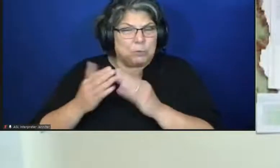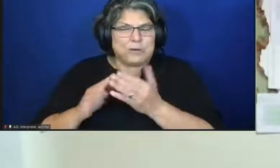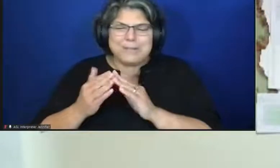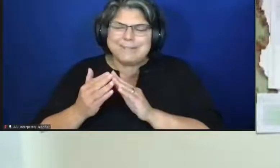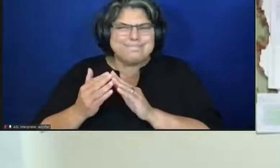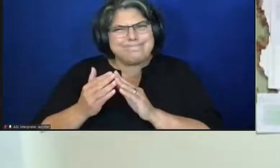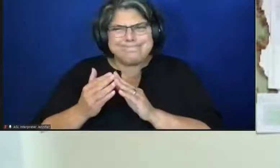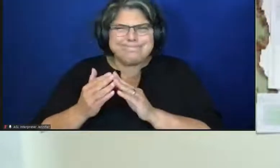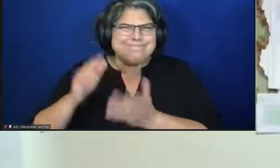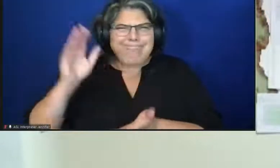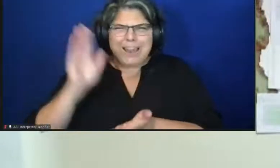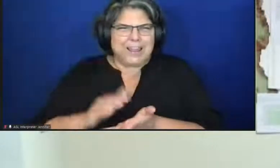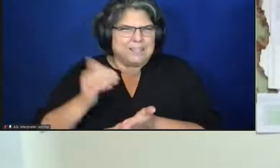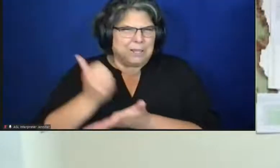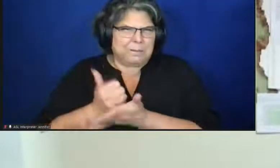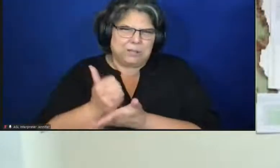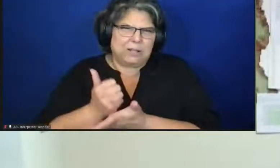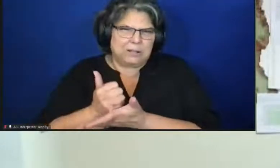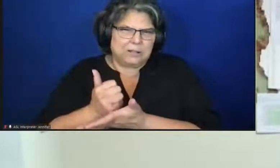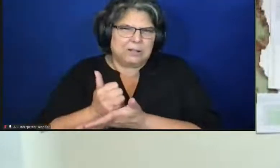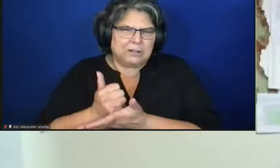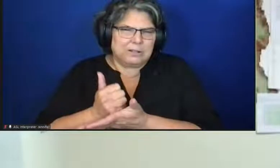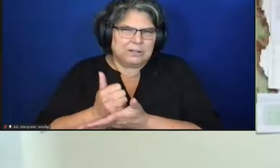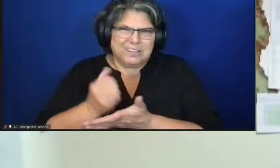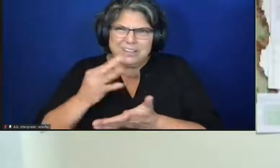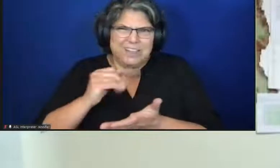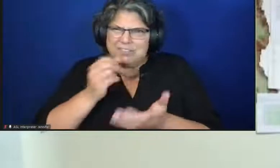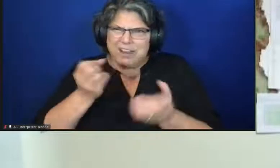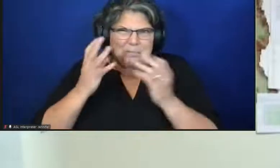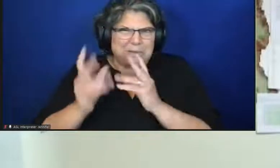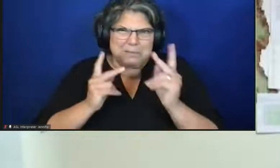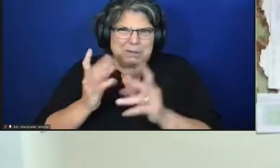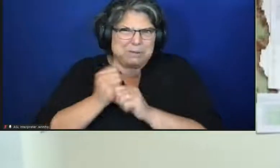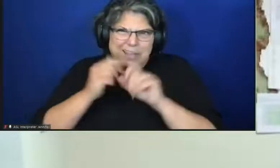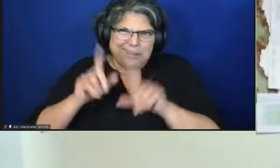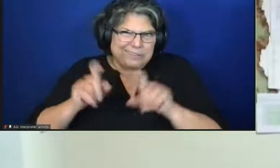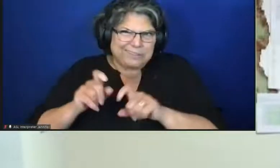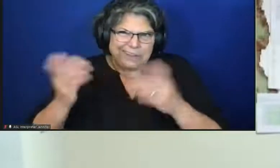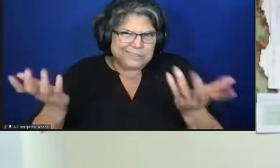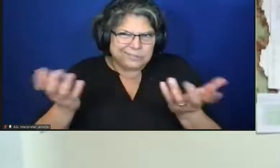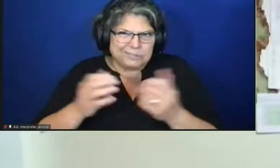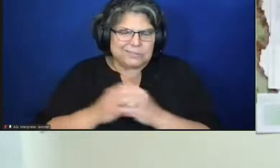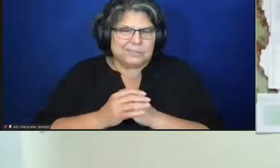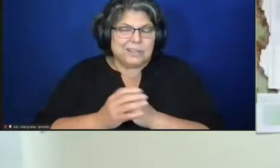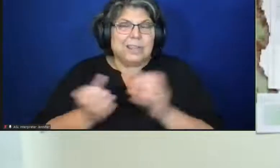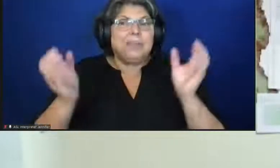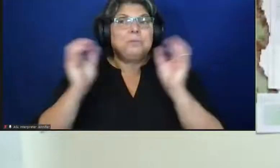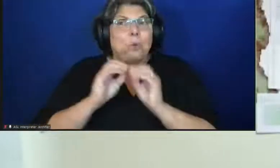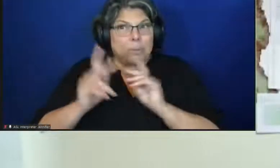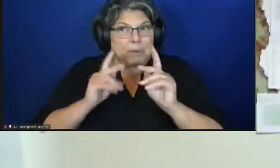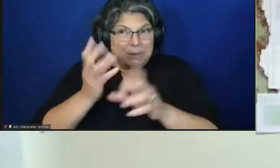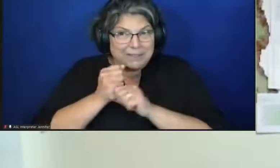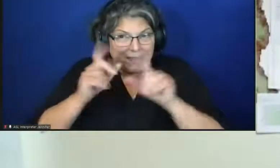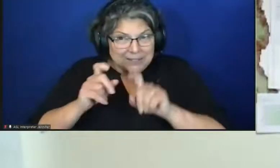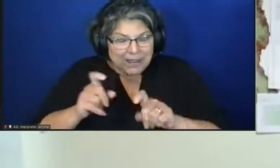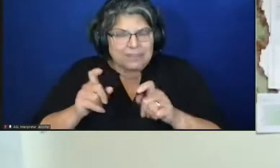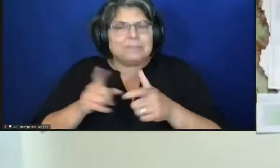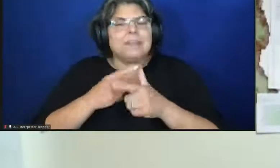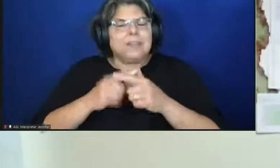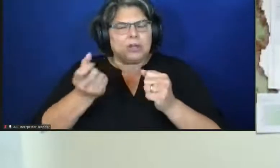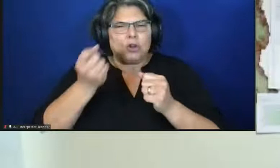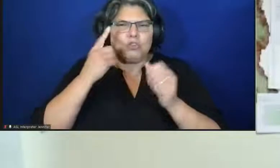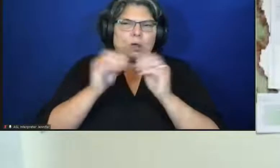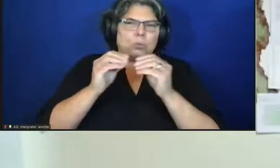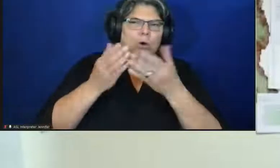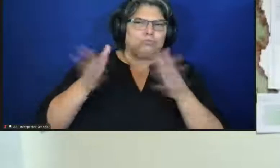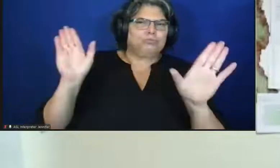less useful when there are less tests. So the more tests there are, the more we get an idea of how much